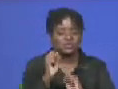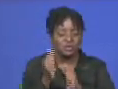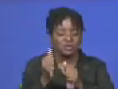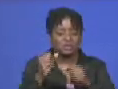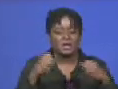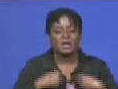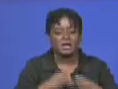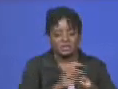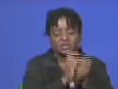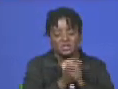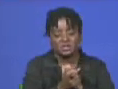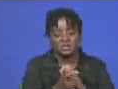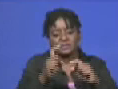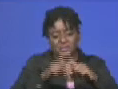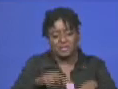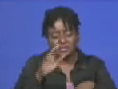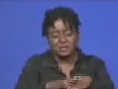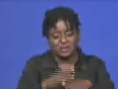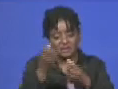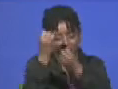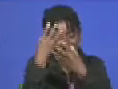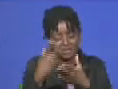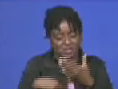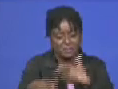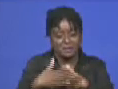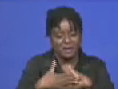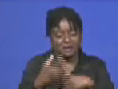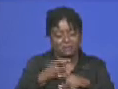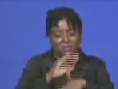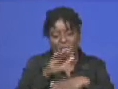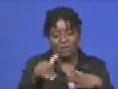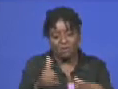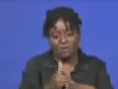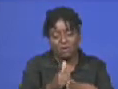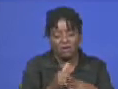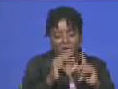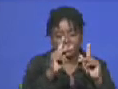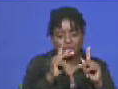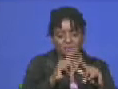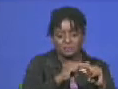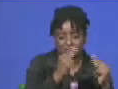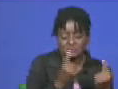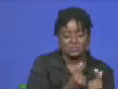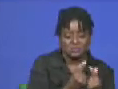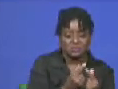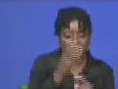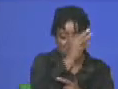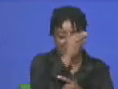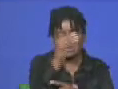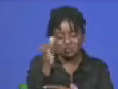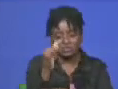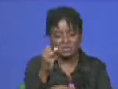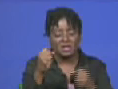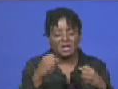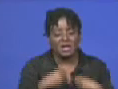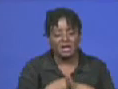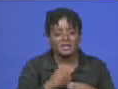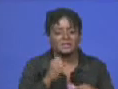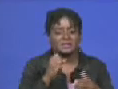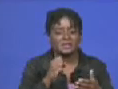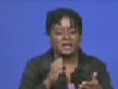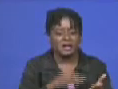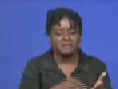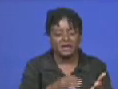from our stakeholders, chief among them being our partners in the educational sector, the ministry has advised that